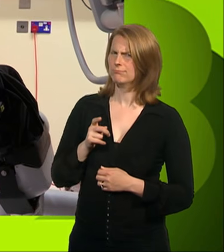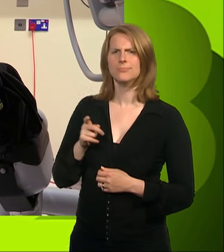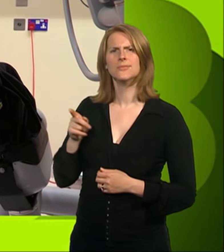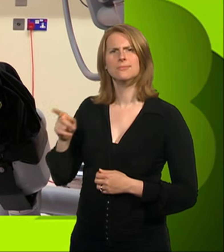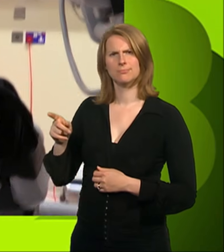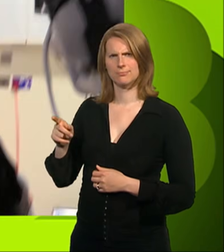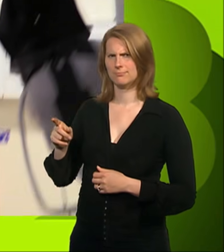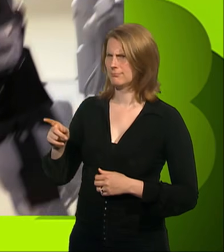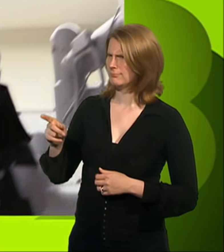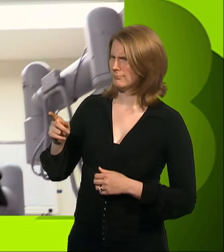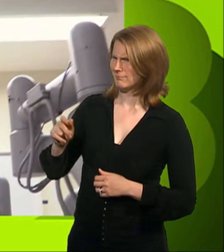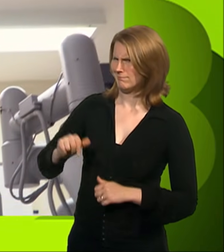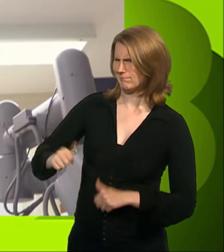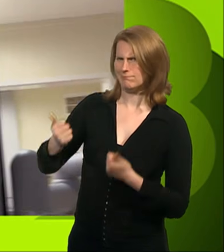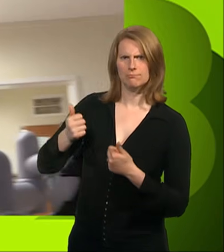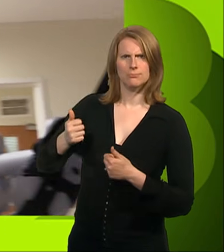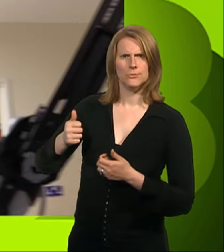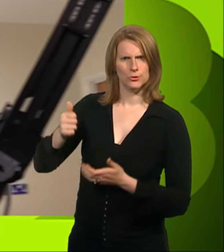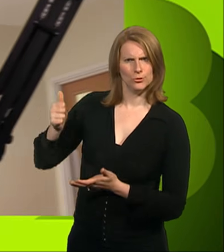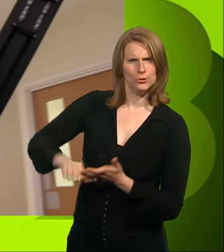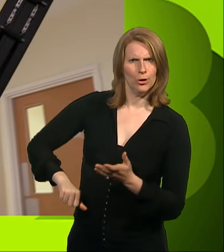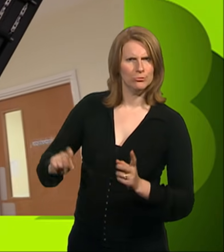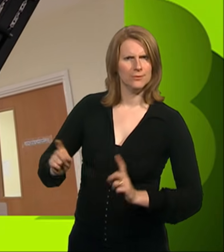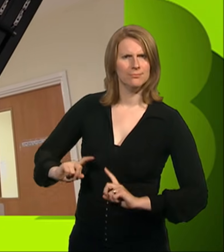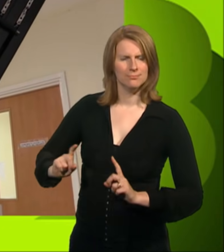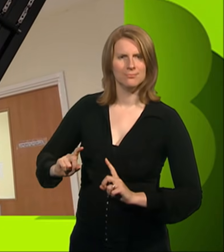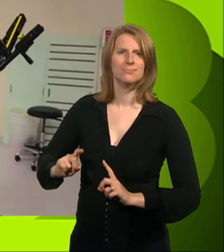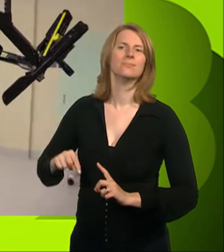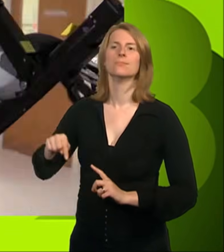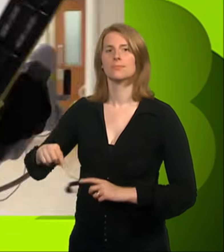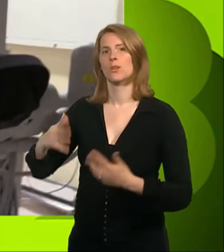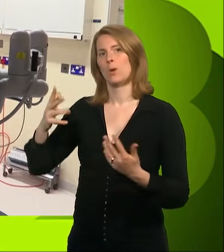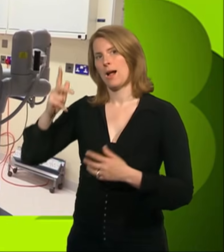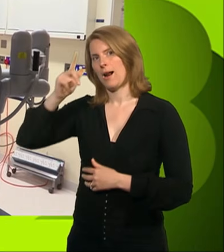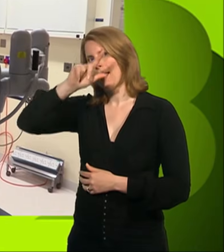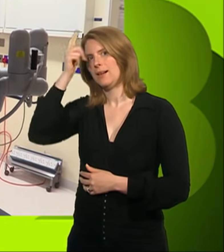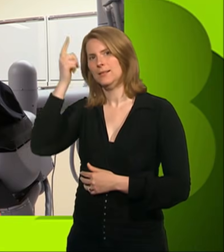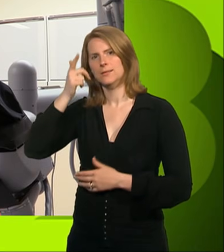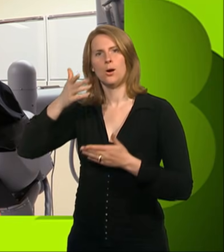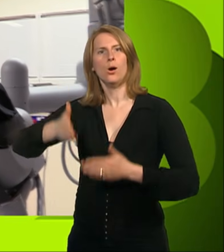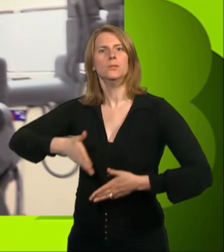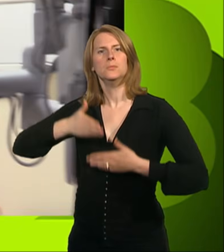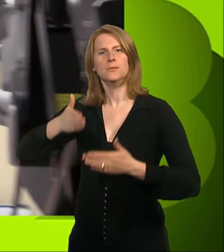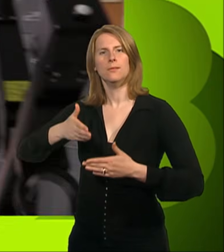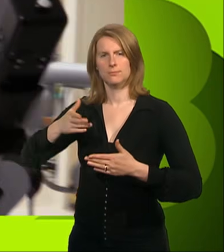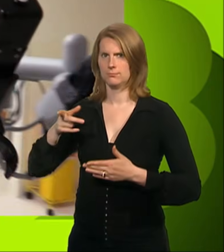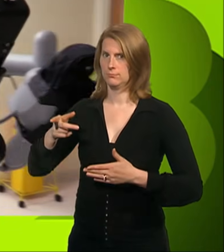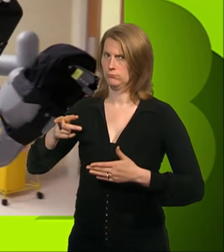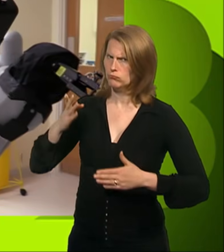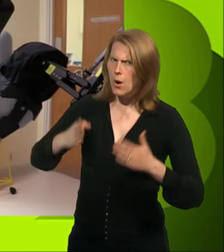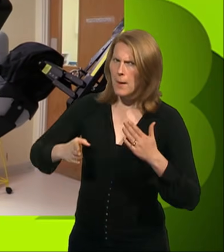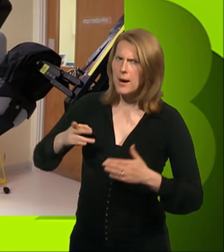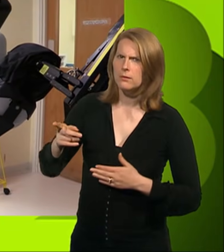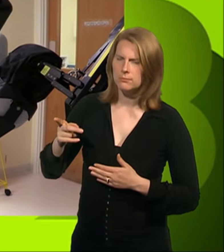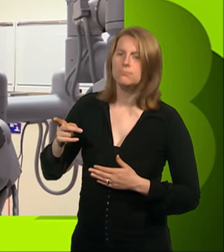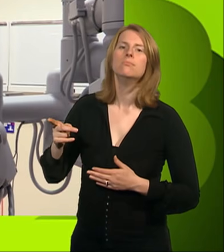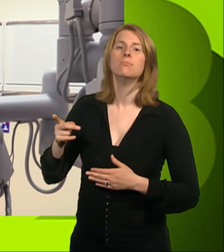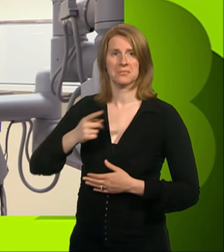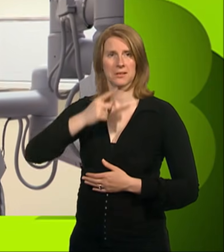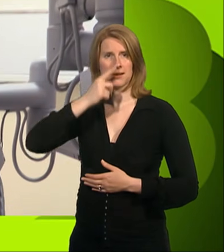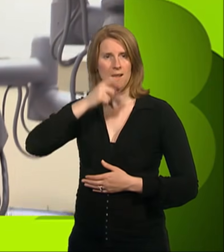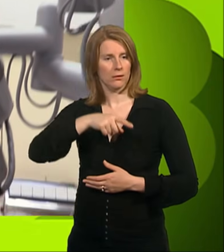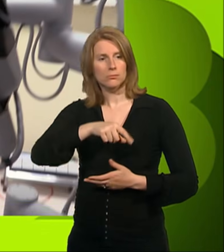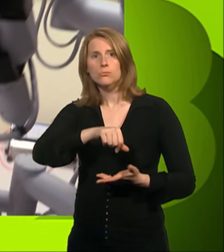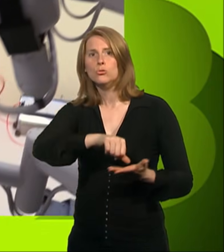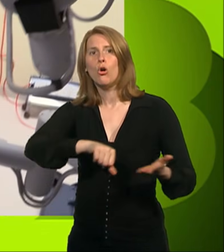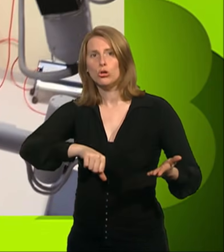We're at Leeds General Hospital, and this robot, yes, robot, is going to perform surgery, and we've been allowed special access to show you how